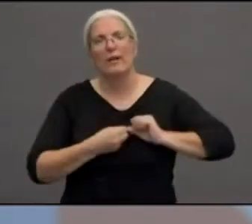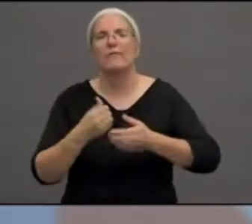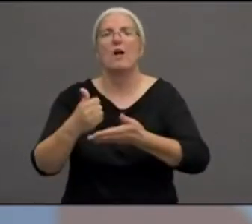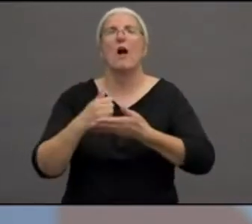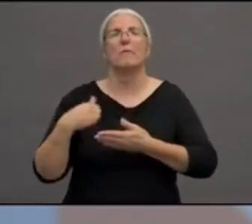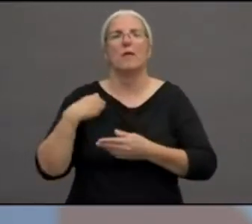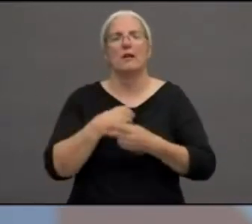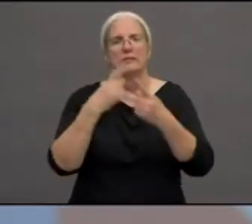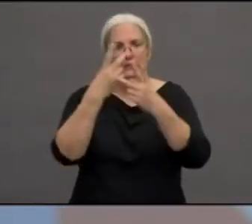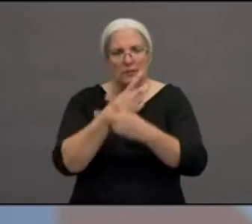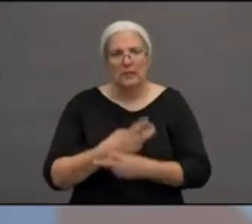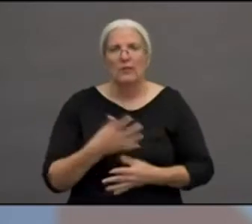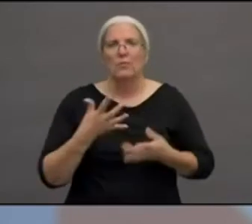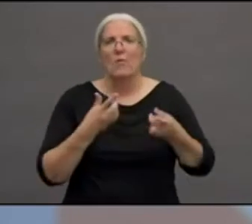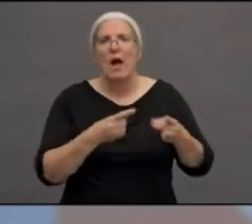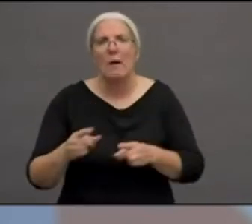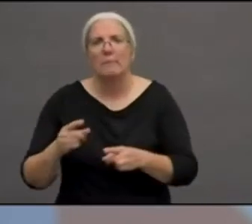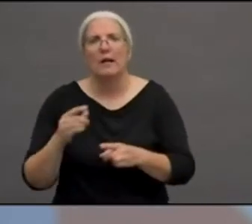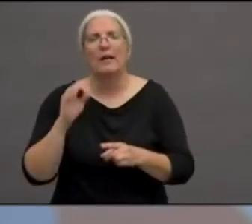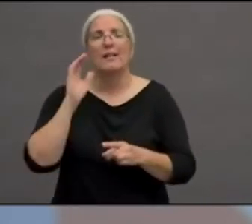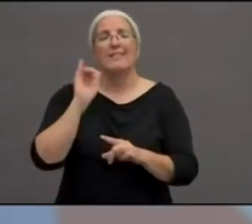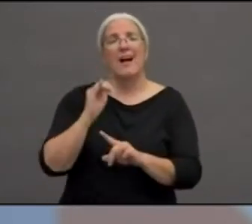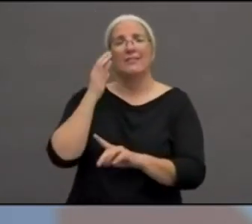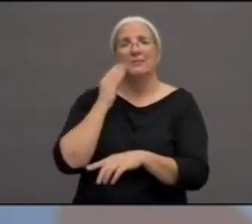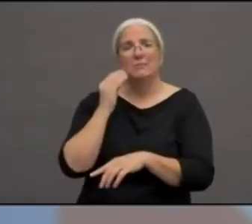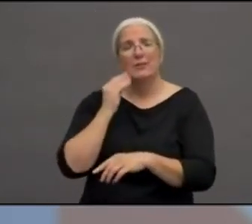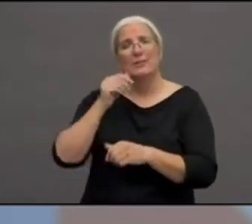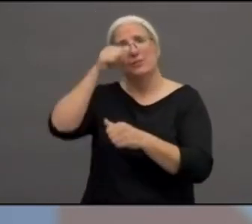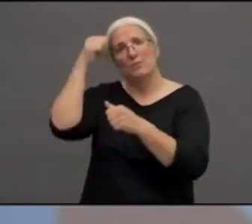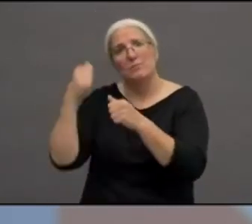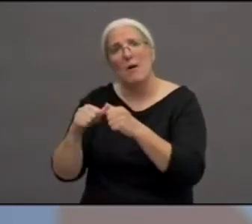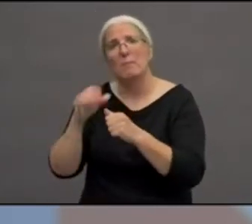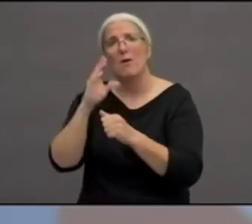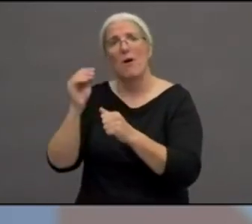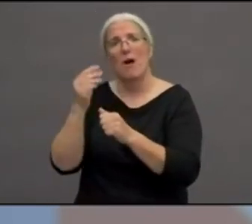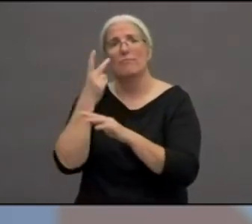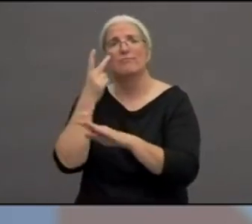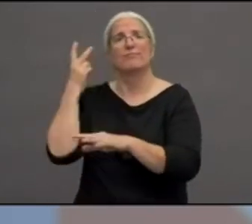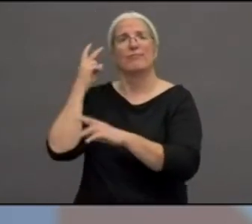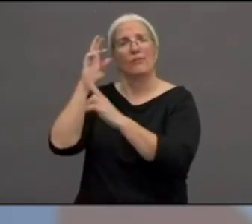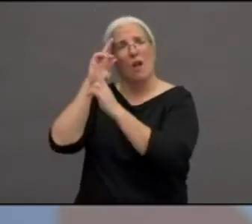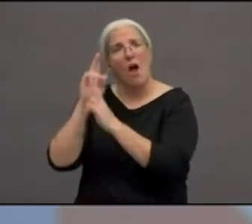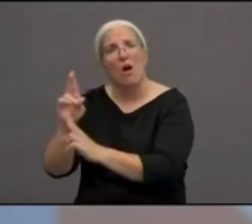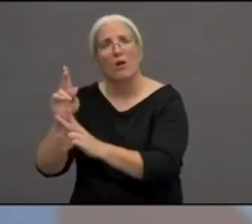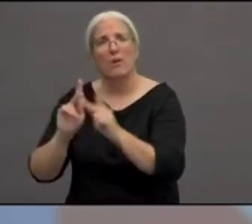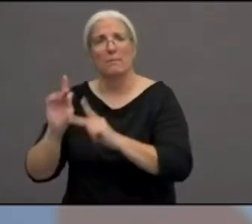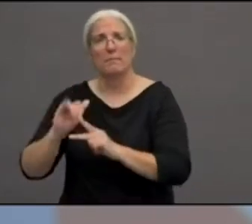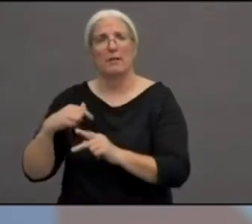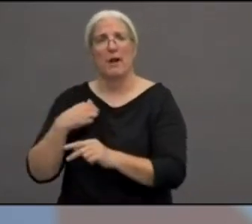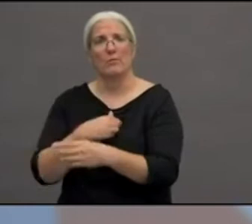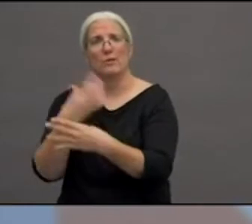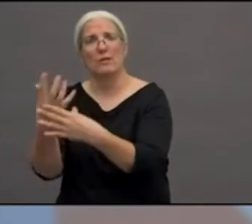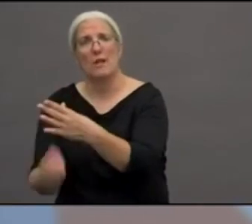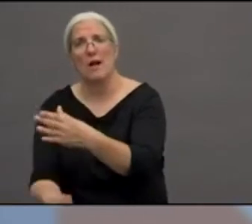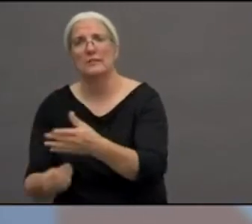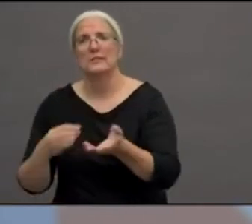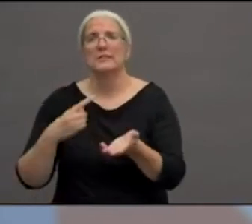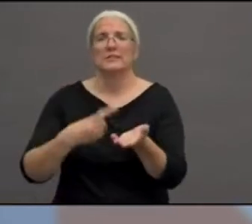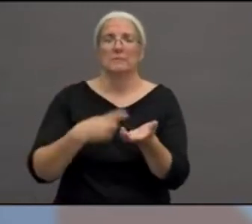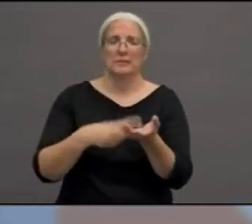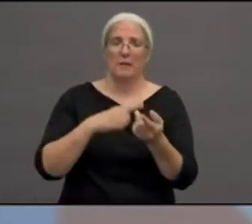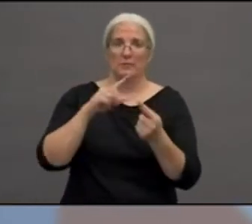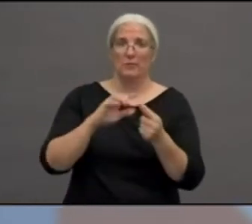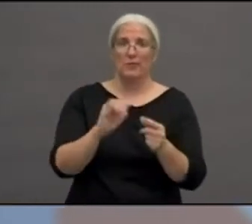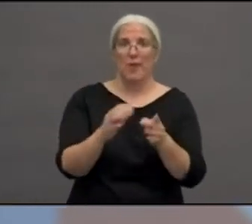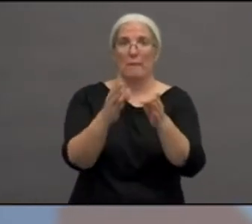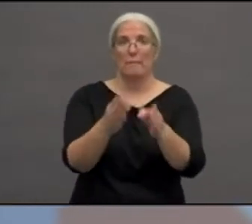again, it helps us remember and think about the people that we've lost. Sometimes when somebody dies, we also think about people